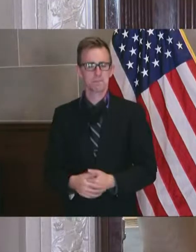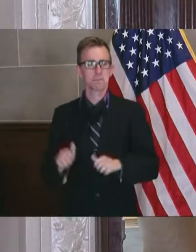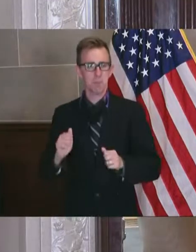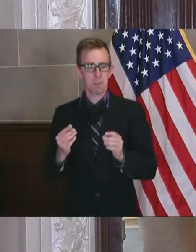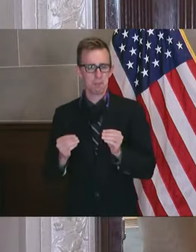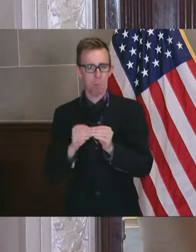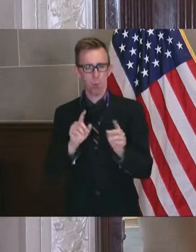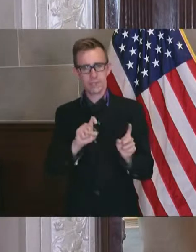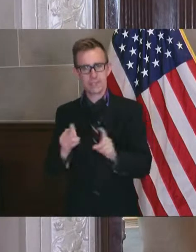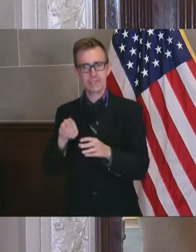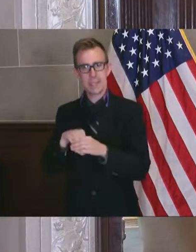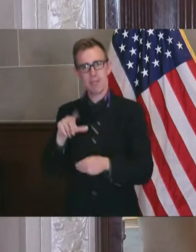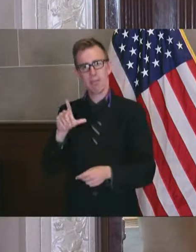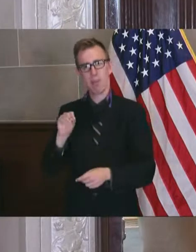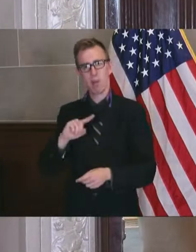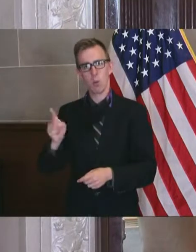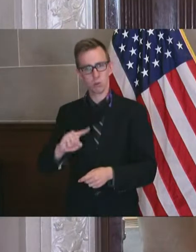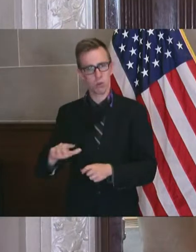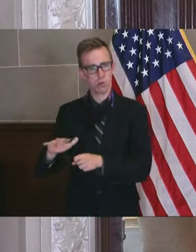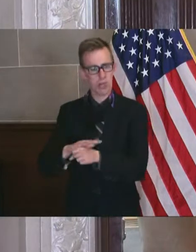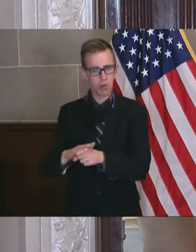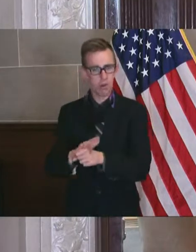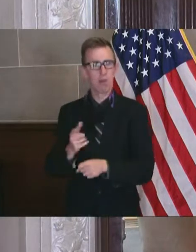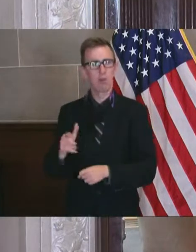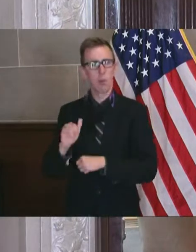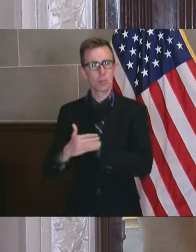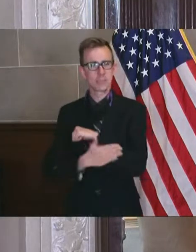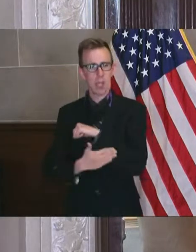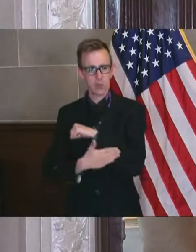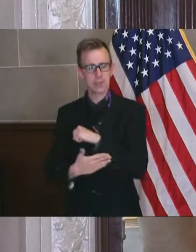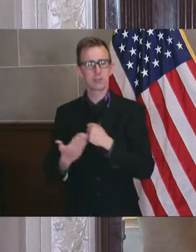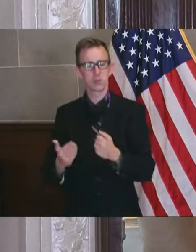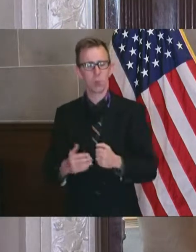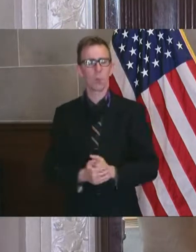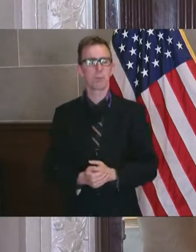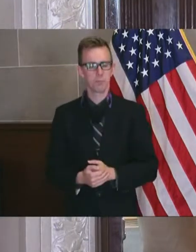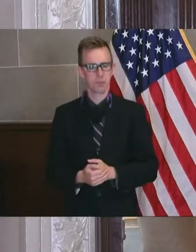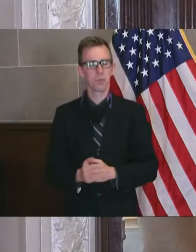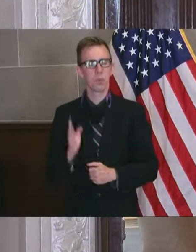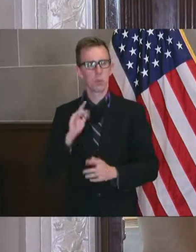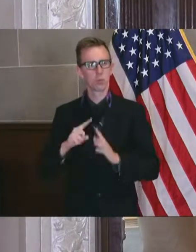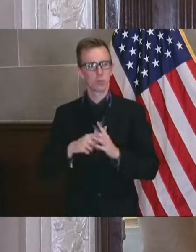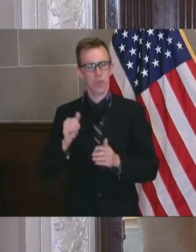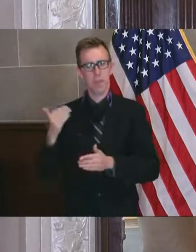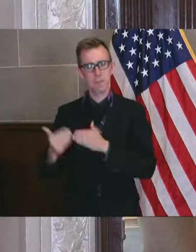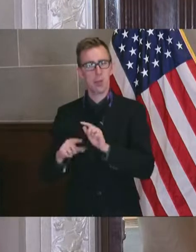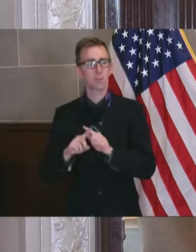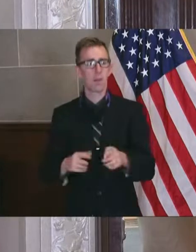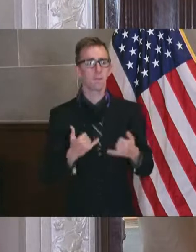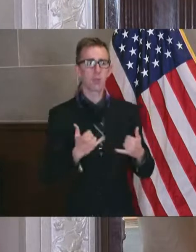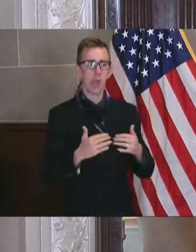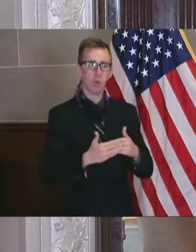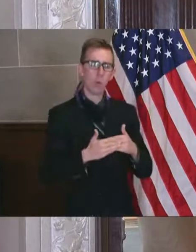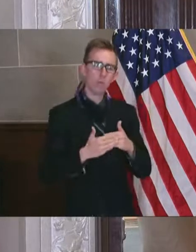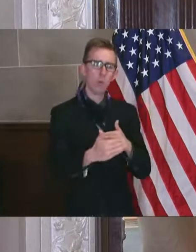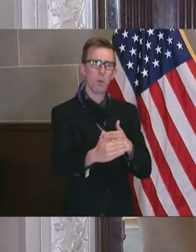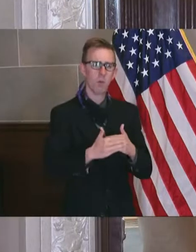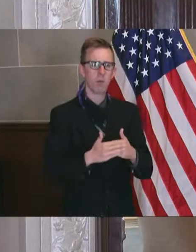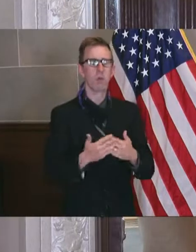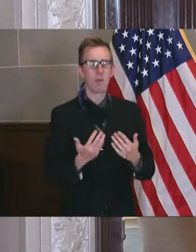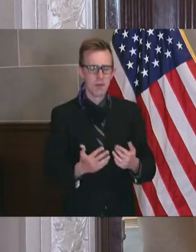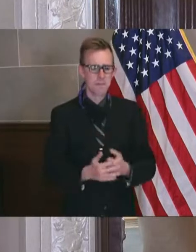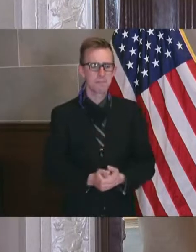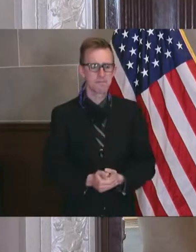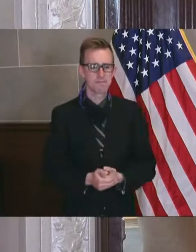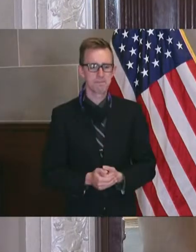testing in Lake of the Ozarks and in those counties. So we'll start that process now. But just going forward,